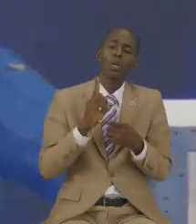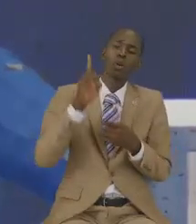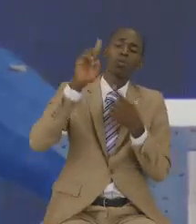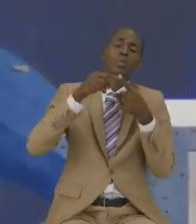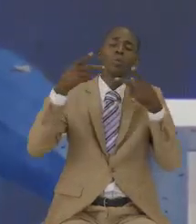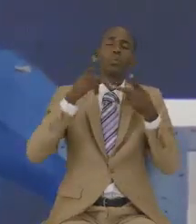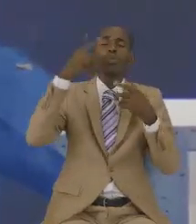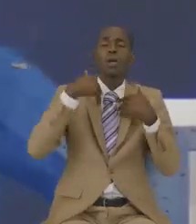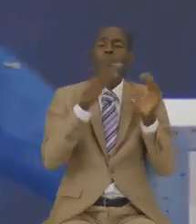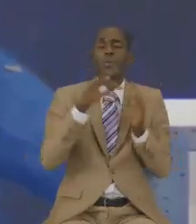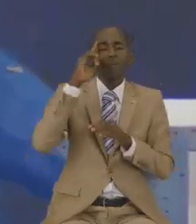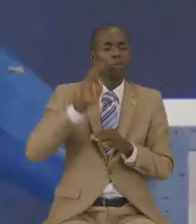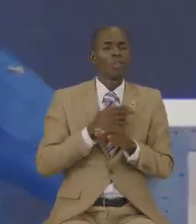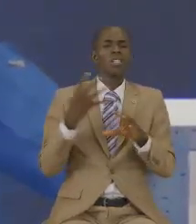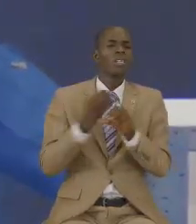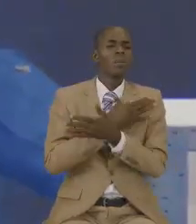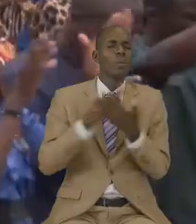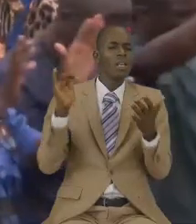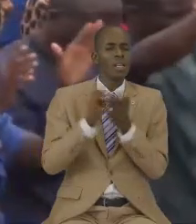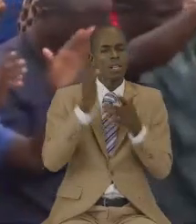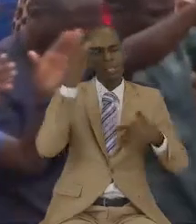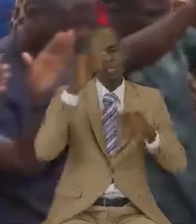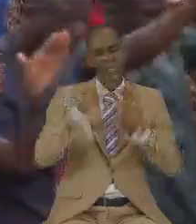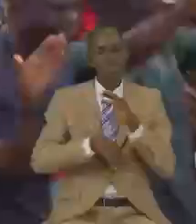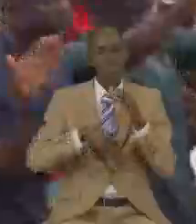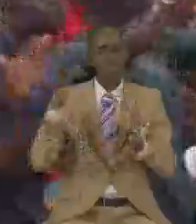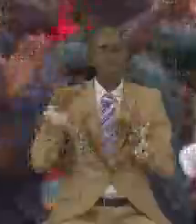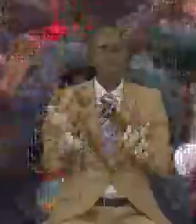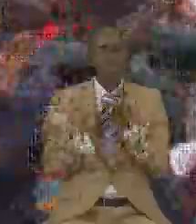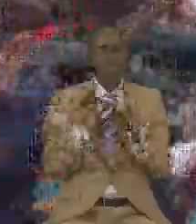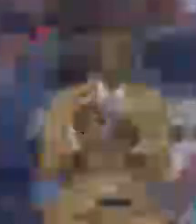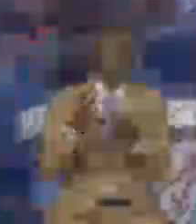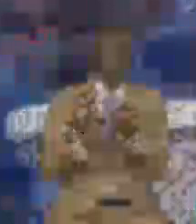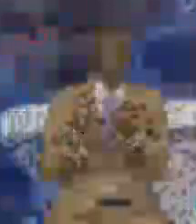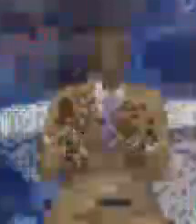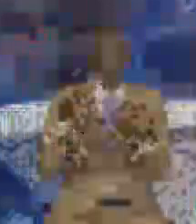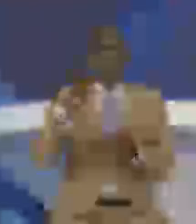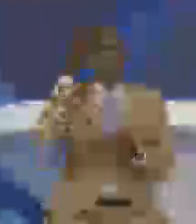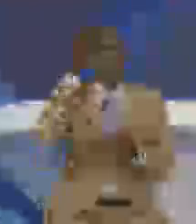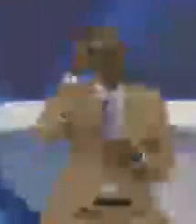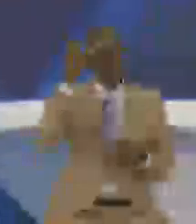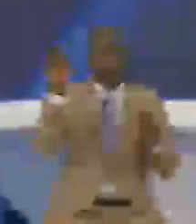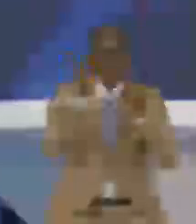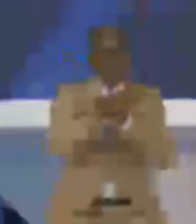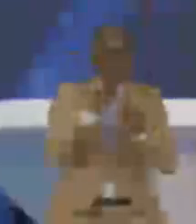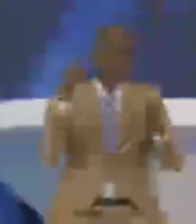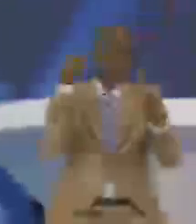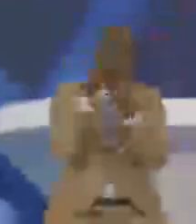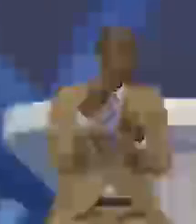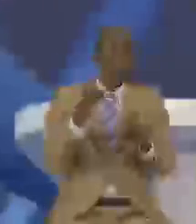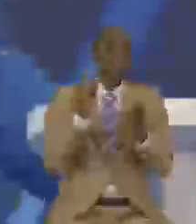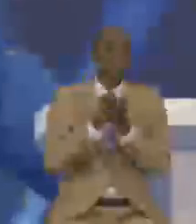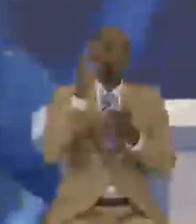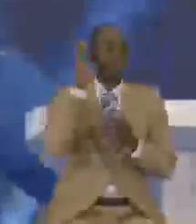us, take all that sickness away. Everything of demon affliction, demonic affliction that will hinder us